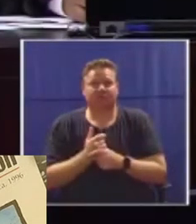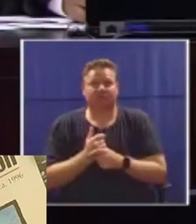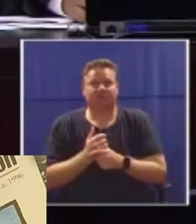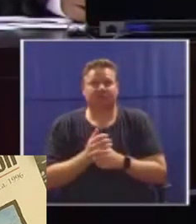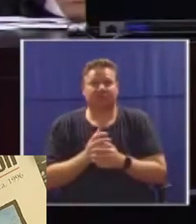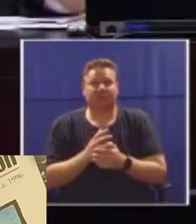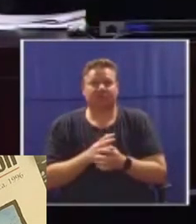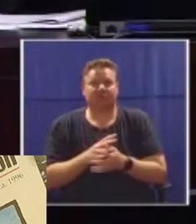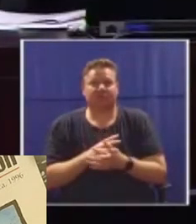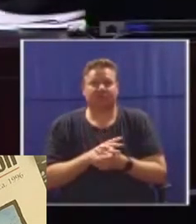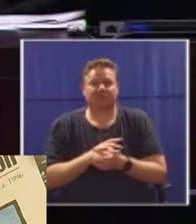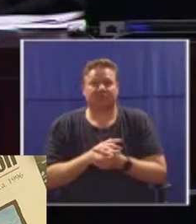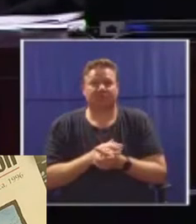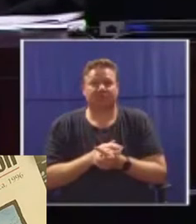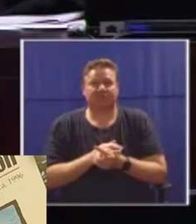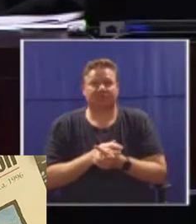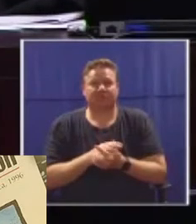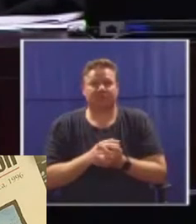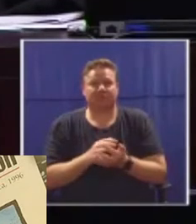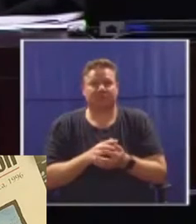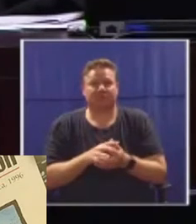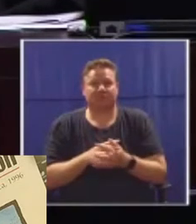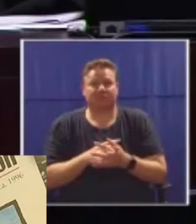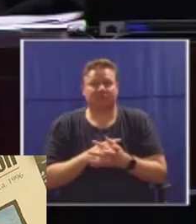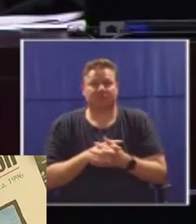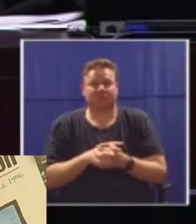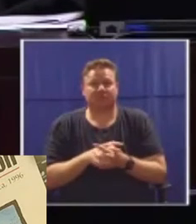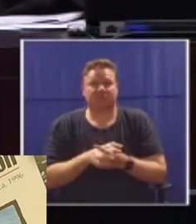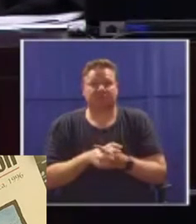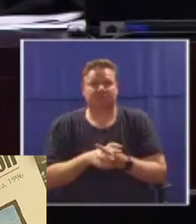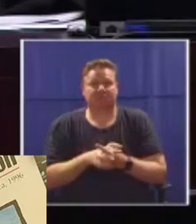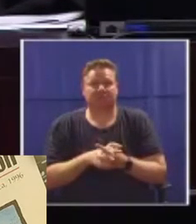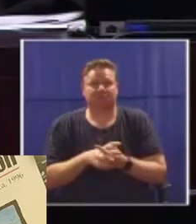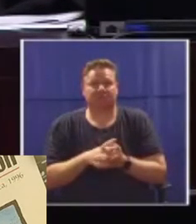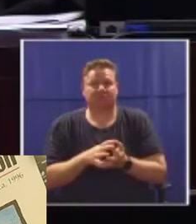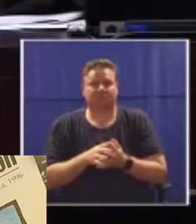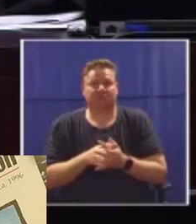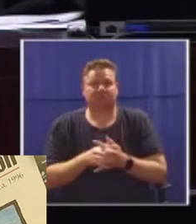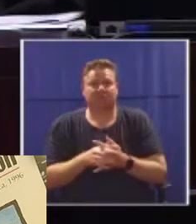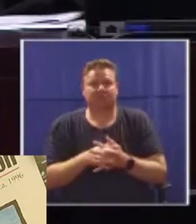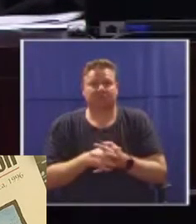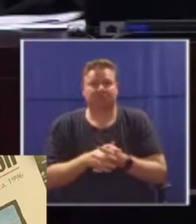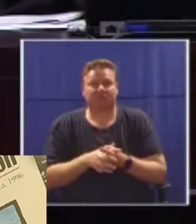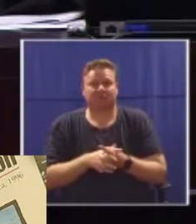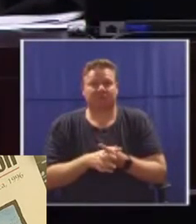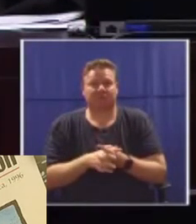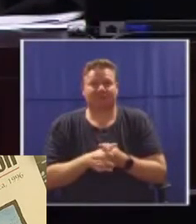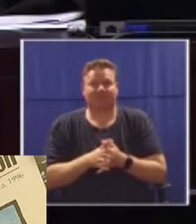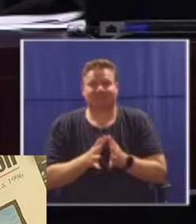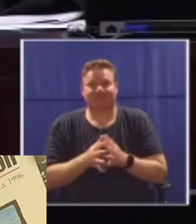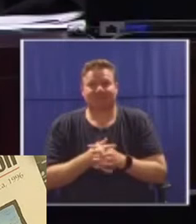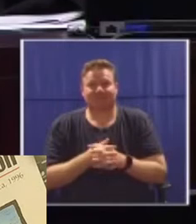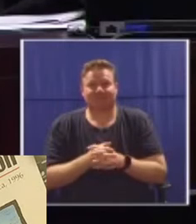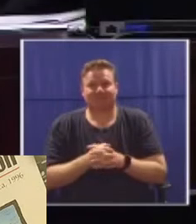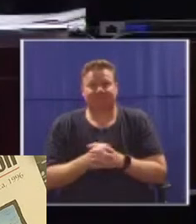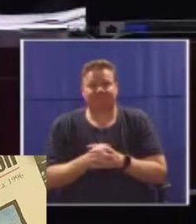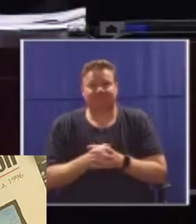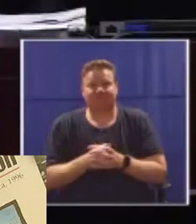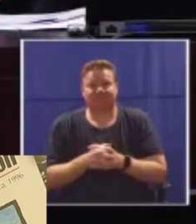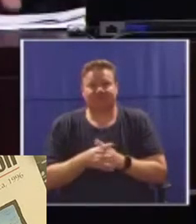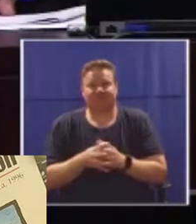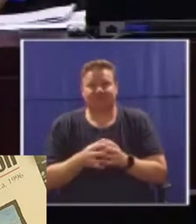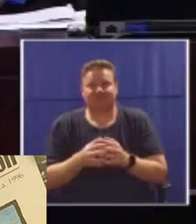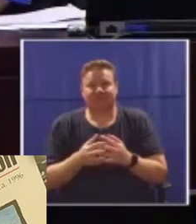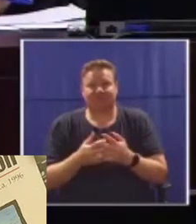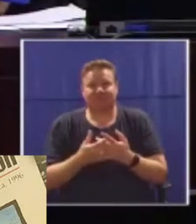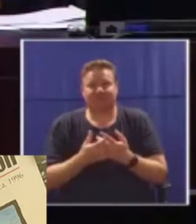regering die finansiële implikasies van onderbefondste skuilings vir slagoffers van geweld verstaan? Ons land sit met